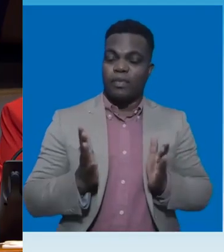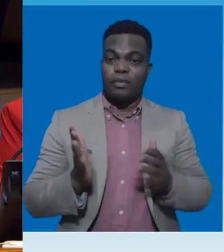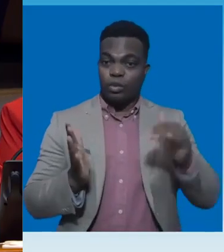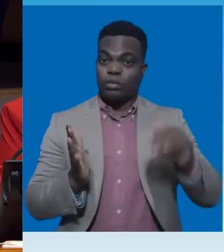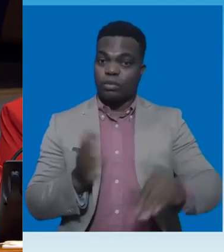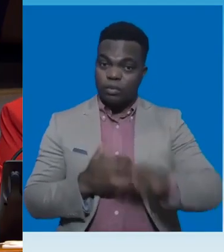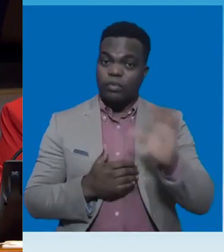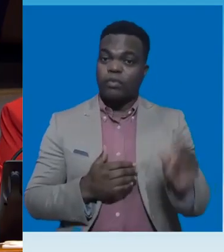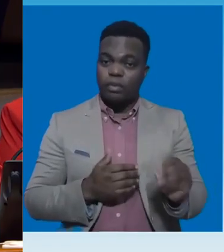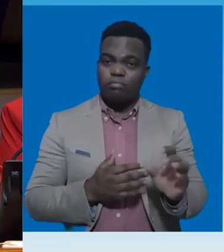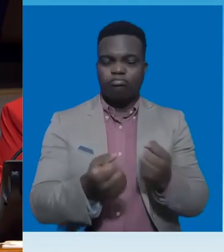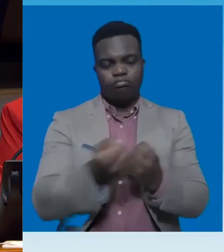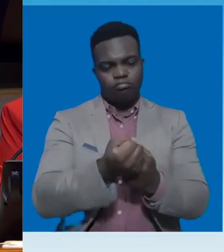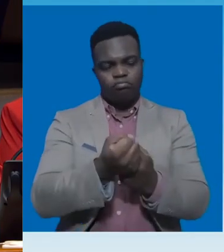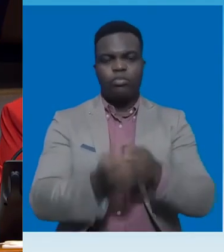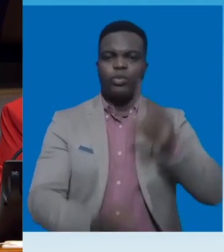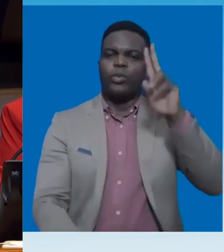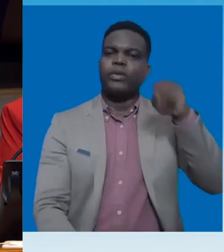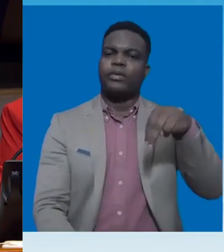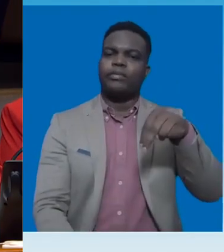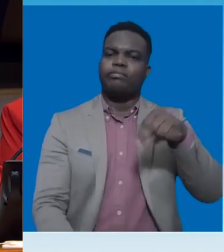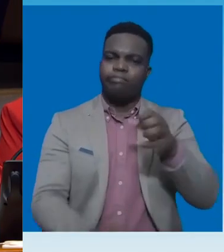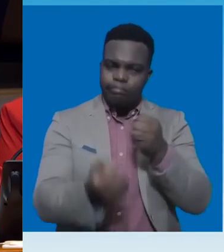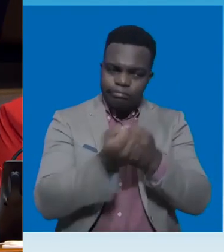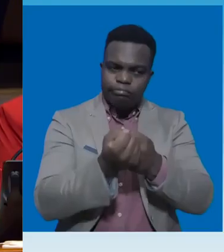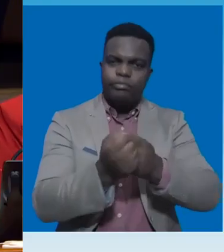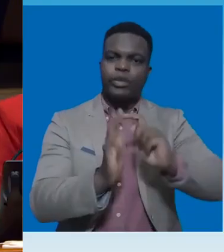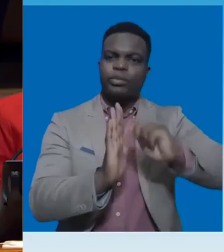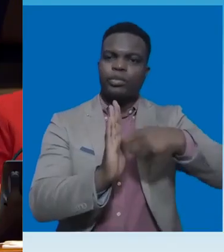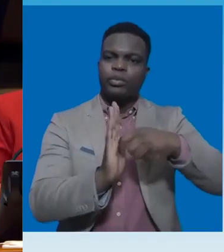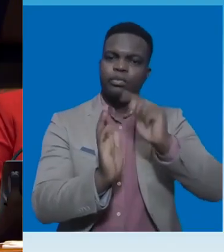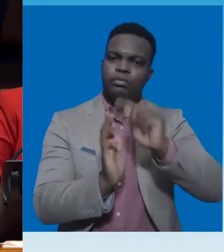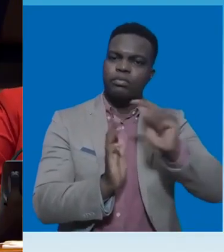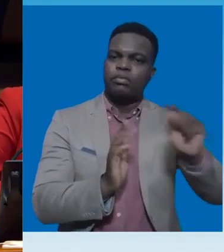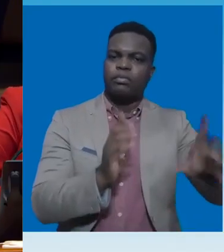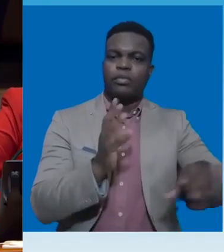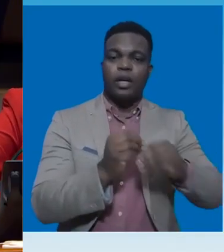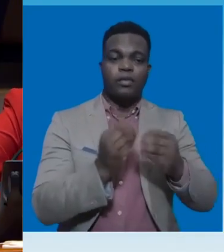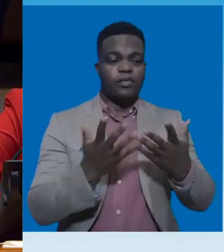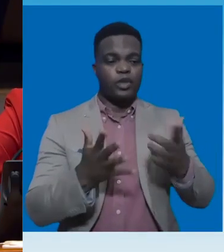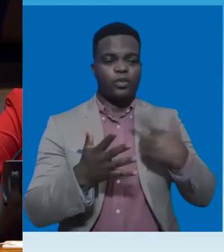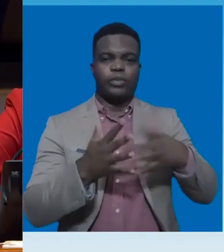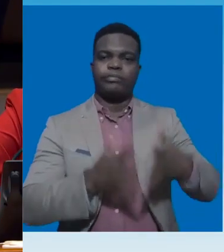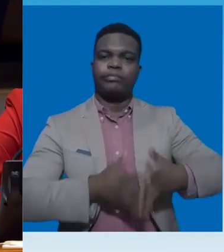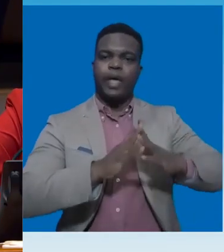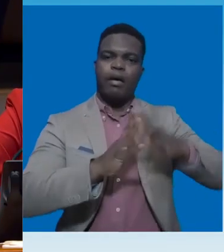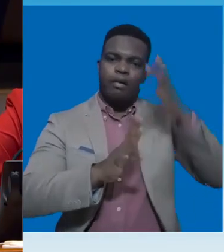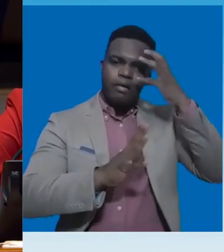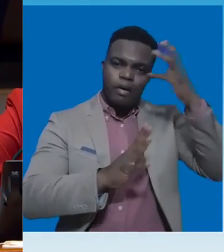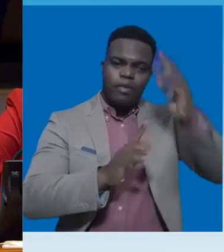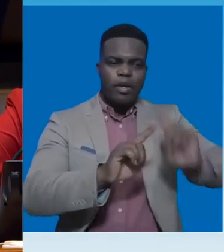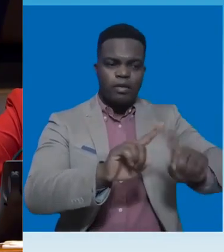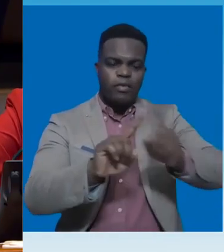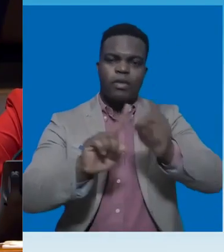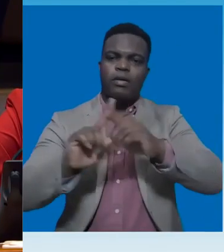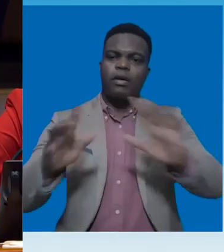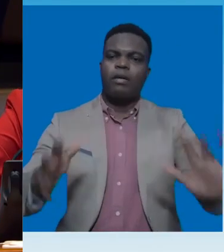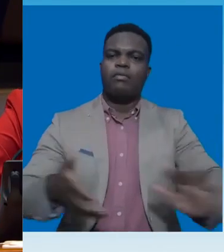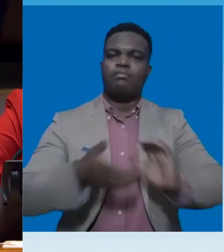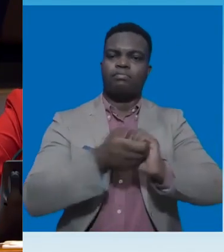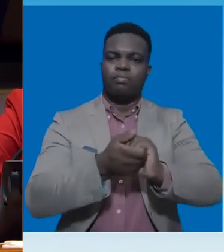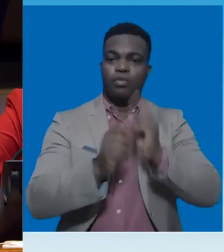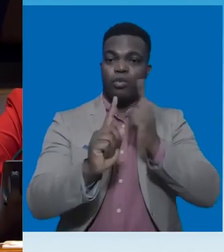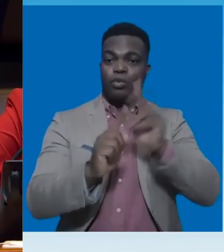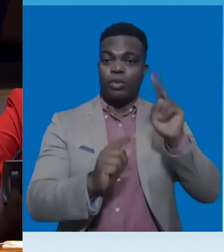established intergovernmental efforts to reform the United Nations while safeguarding the gains made in advancing the rights of persons with disabilities. In